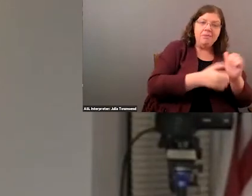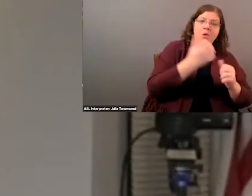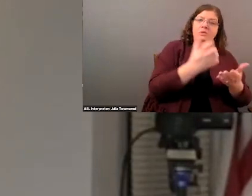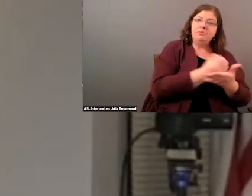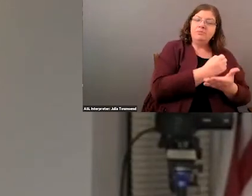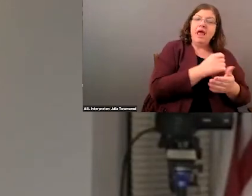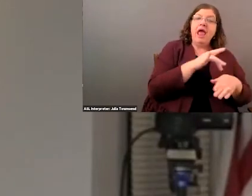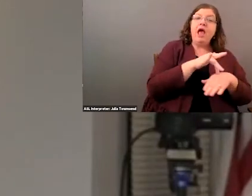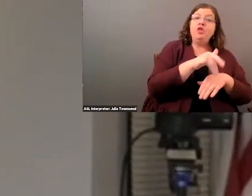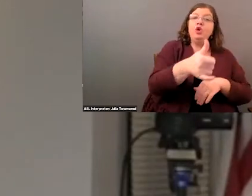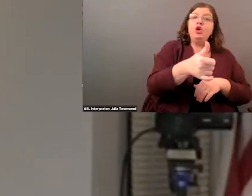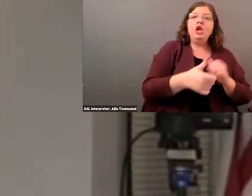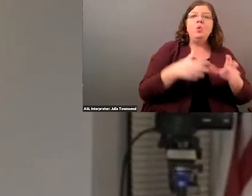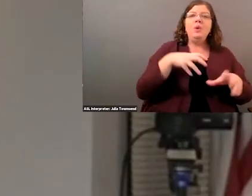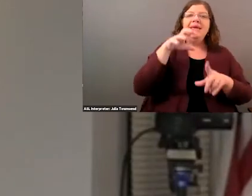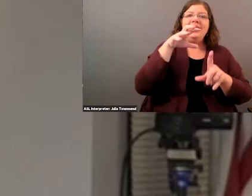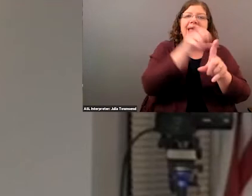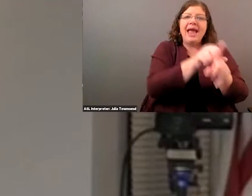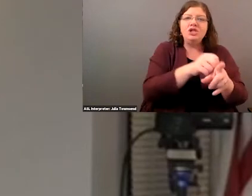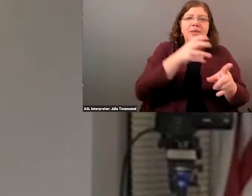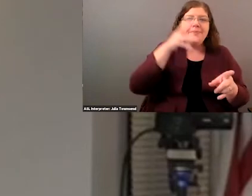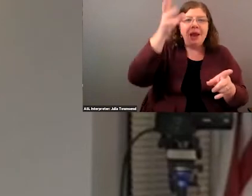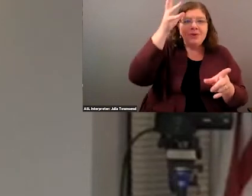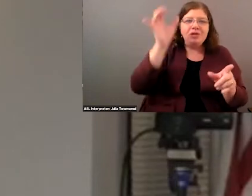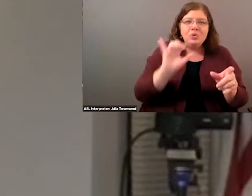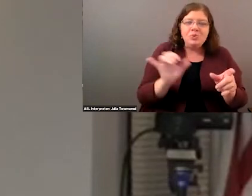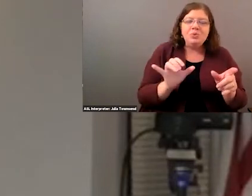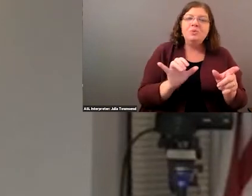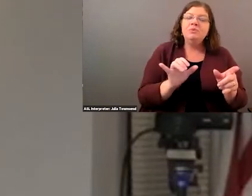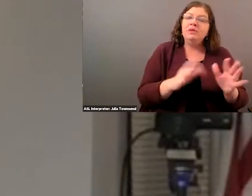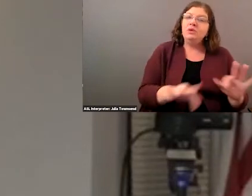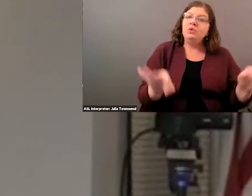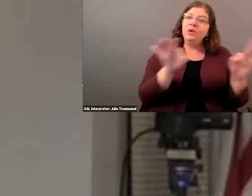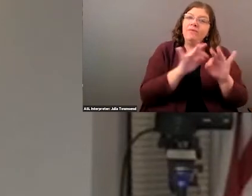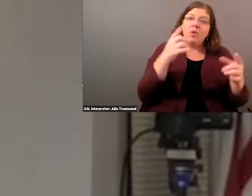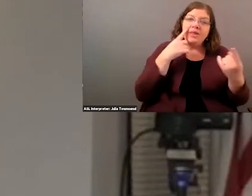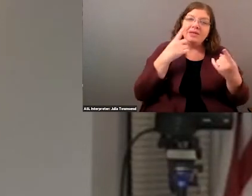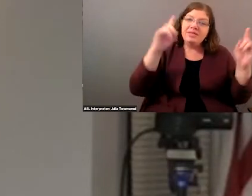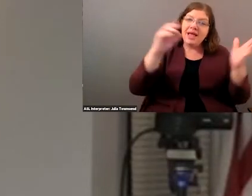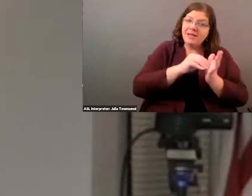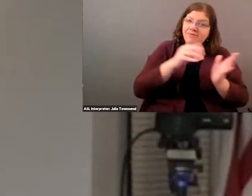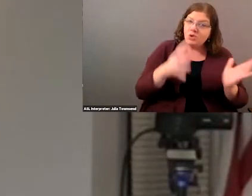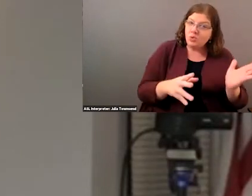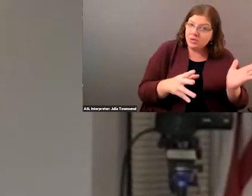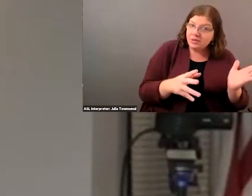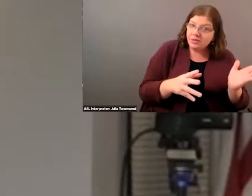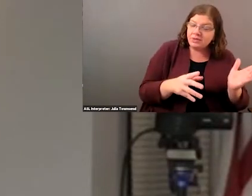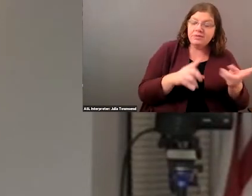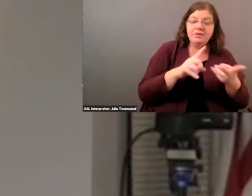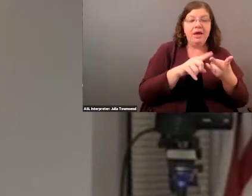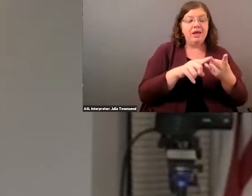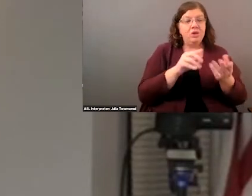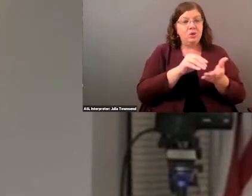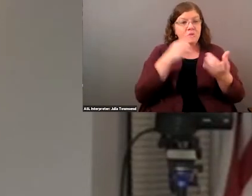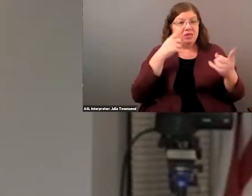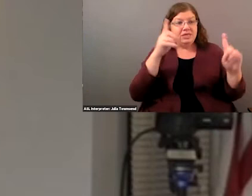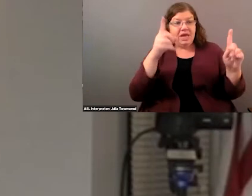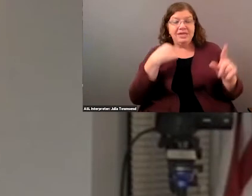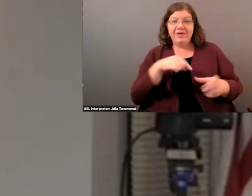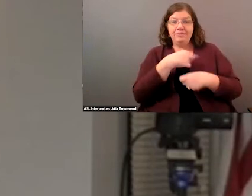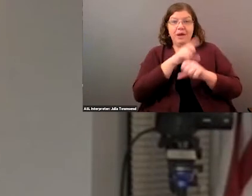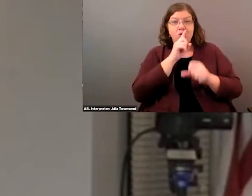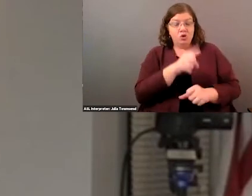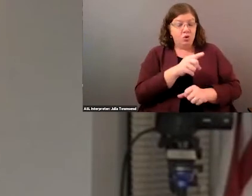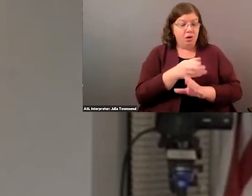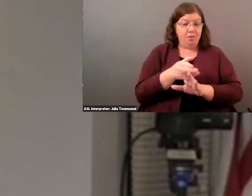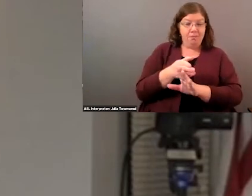success of students and to the success of us making sure that by the time they get to third grade, they're strong and they're ready. And so I want us to really